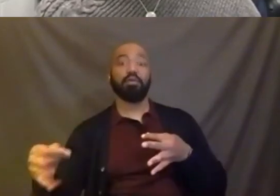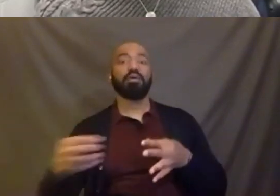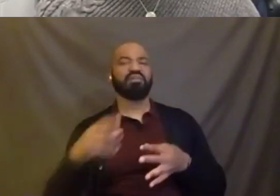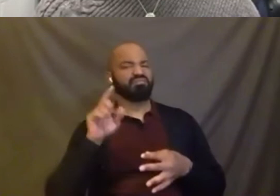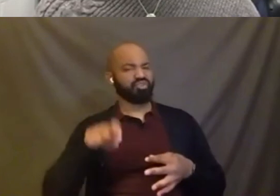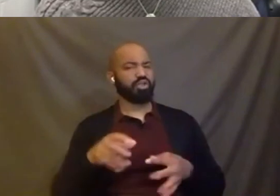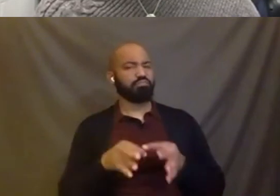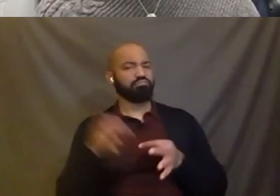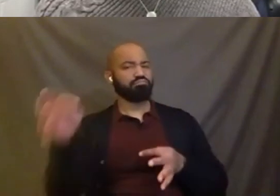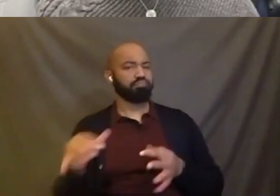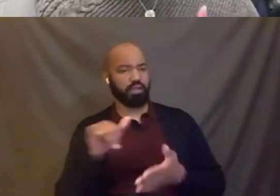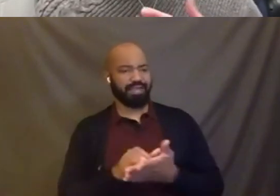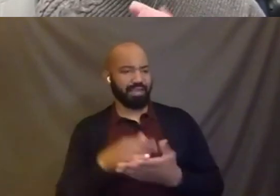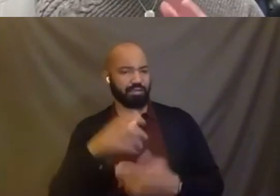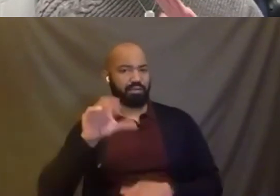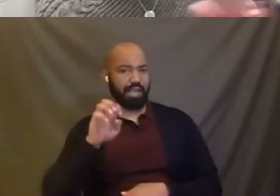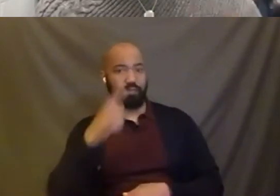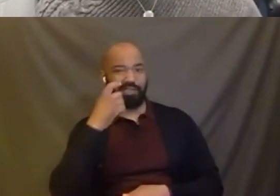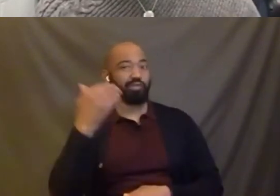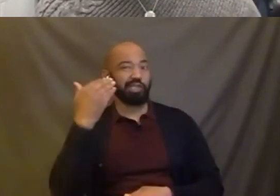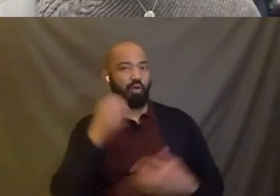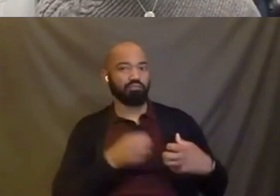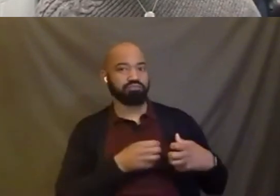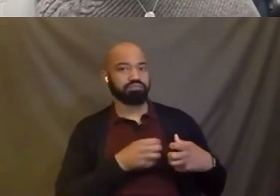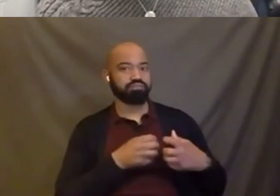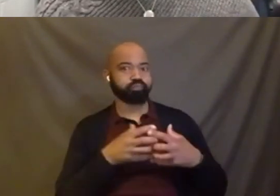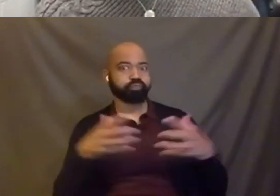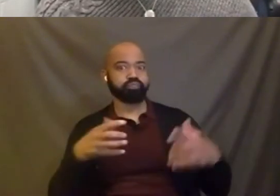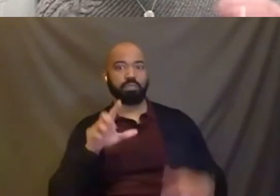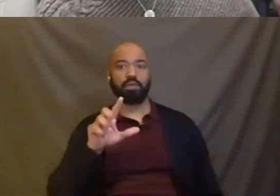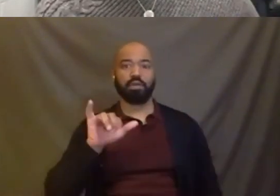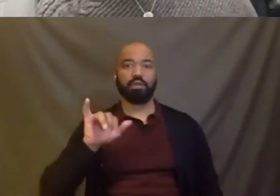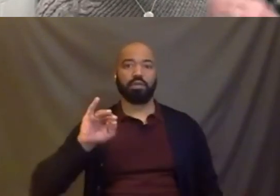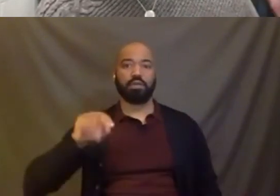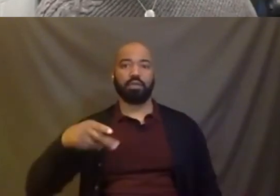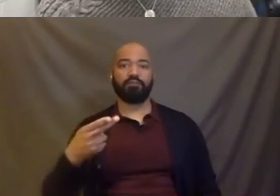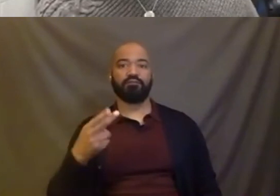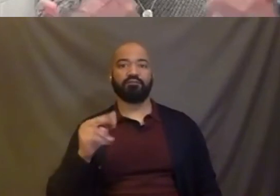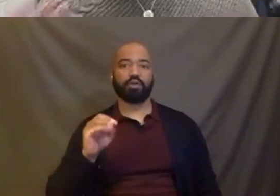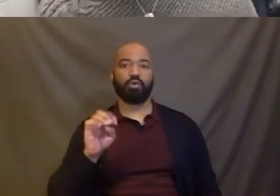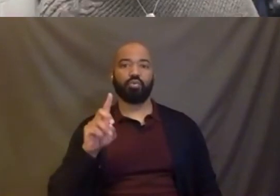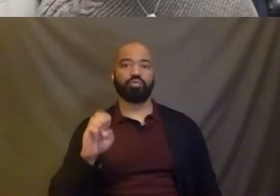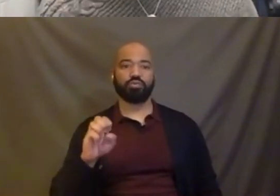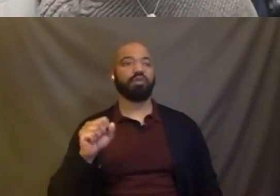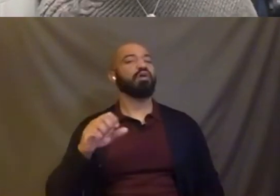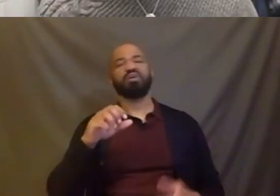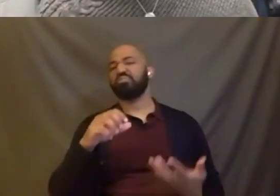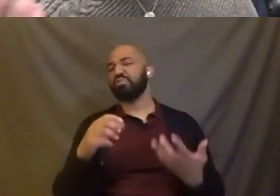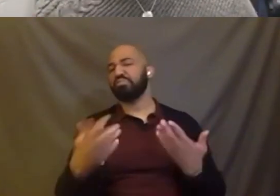that that swelling can occur, and that will put you down a rabbit's hole of needing further evaluation, when in fact